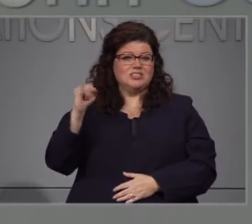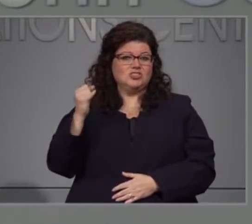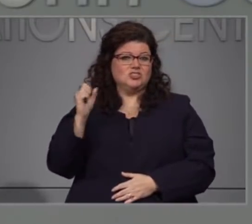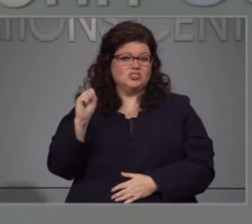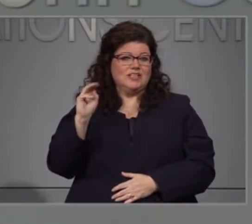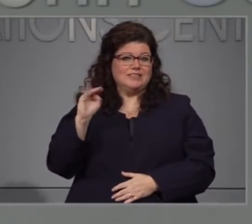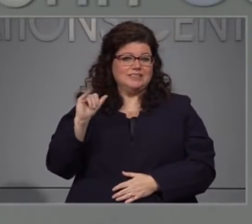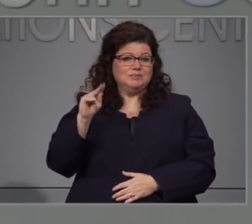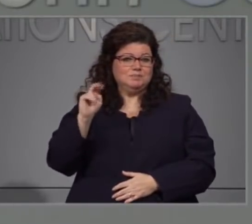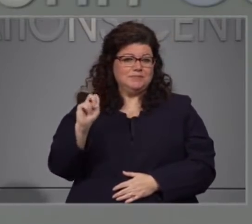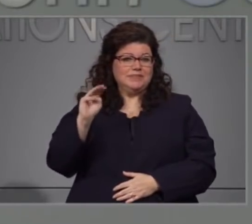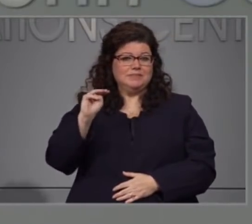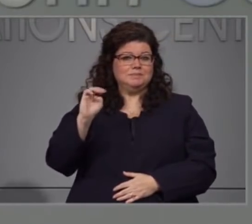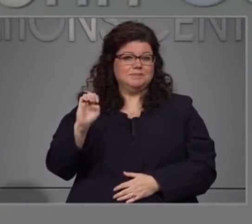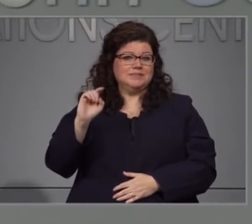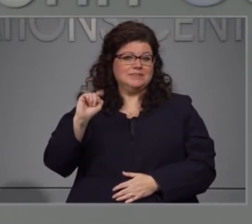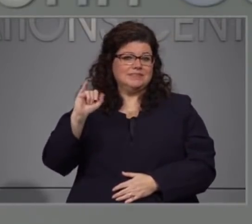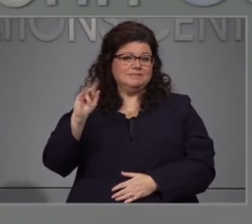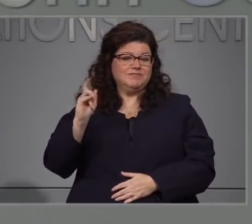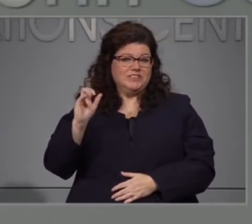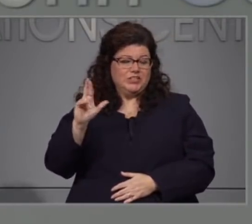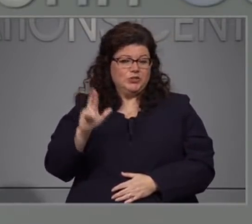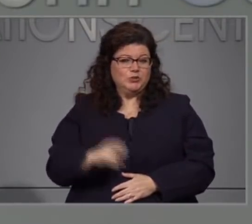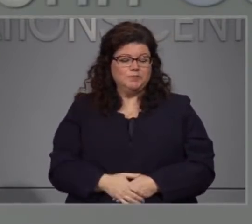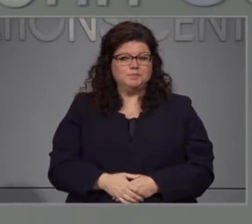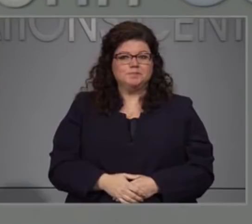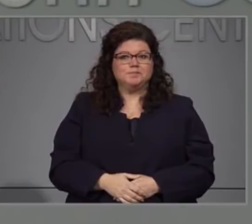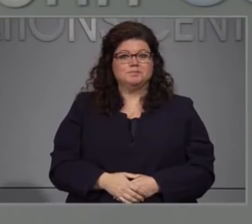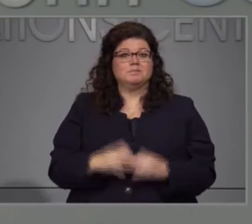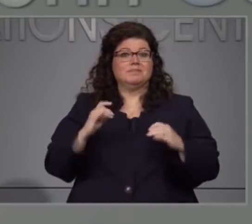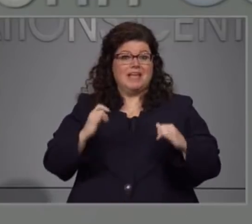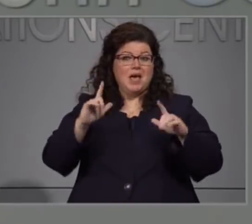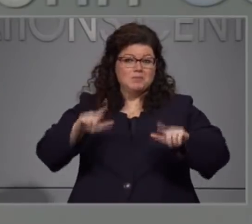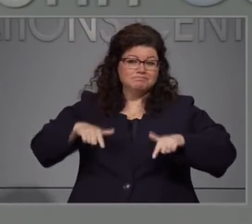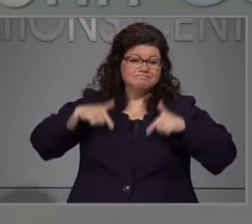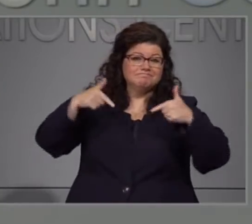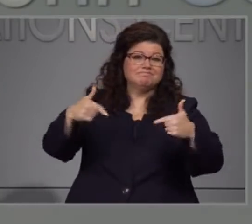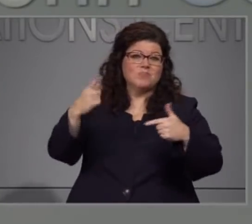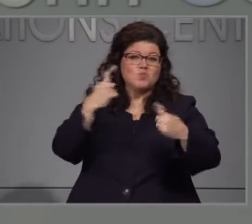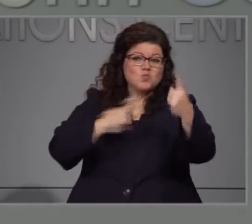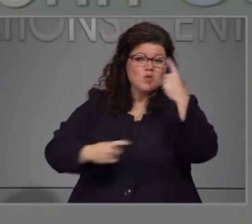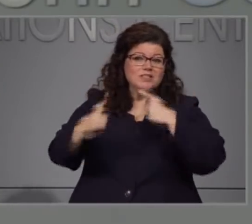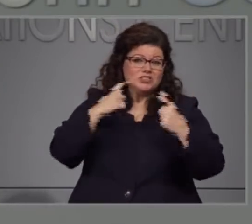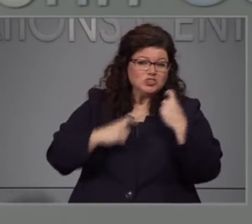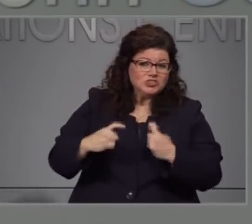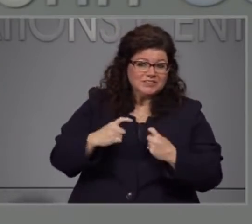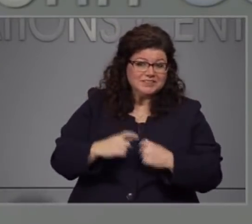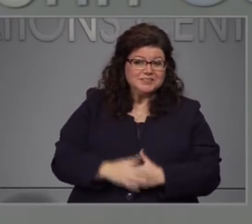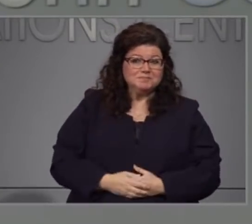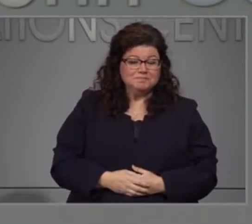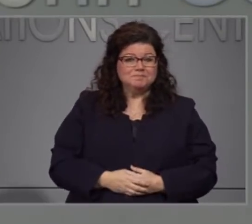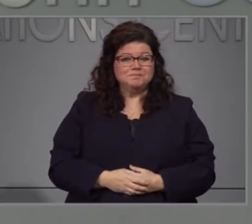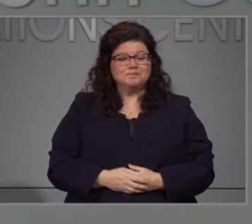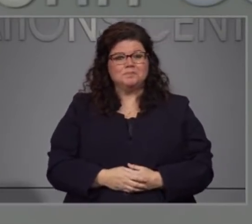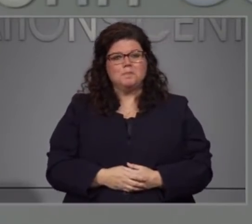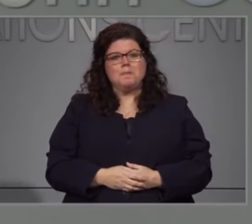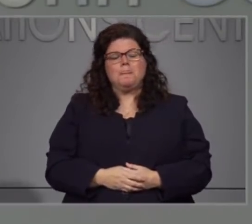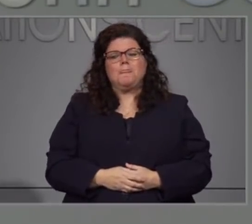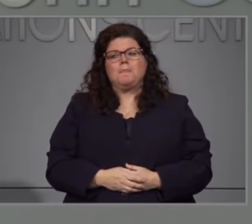to take any questions that you might have if you can tell us your name and the name of your organization. Thank you very much.